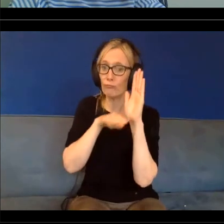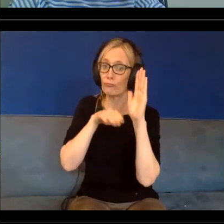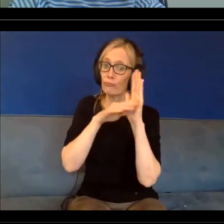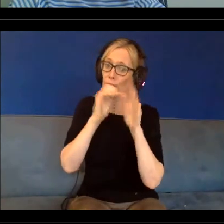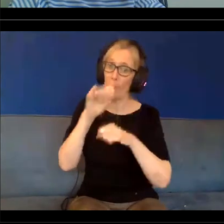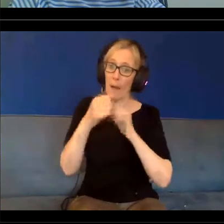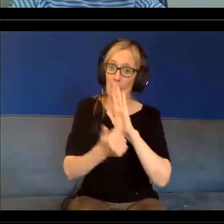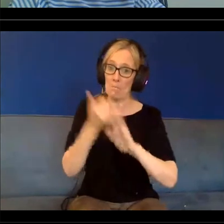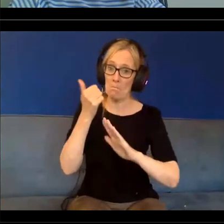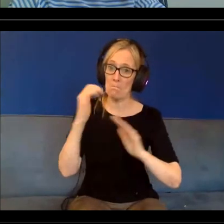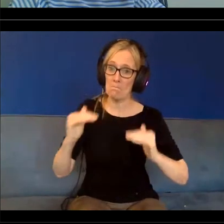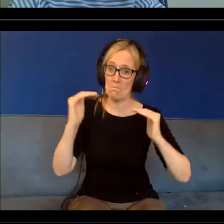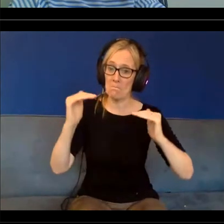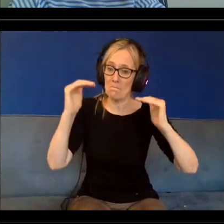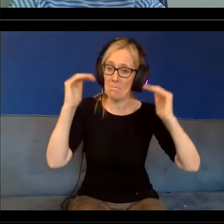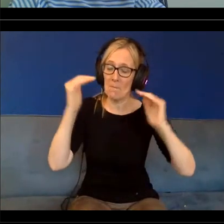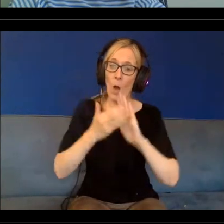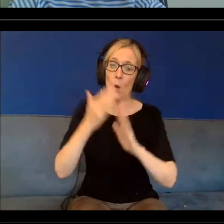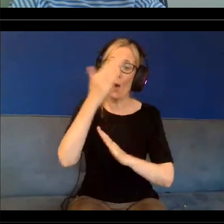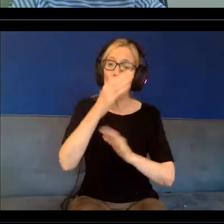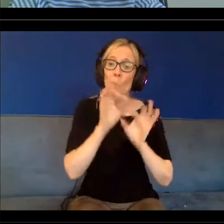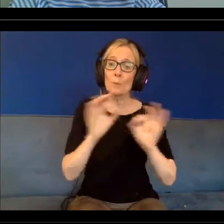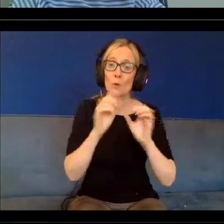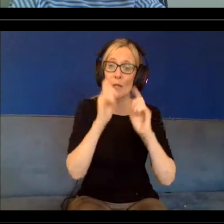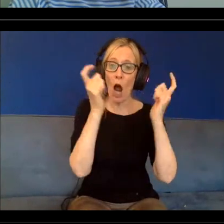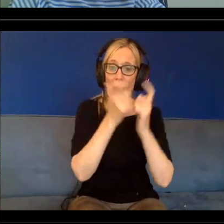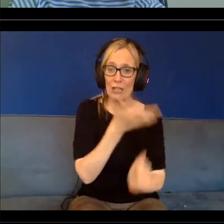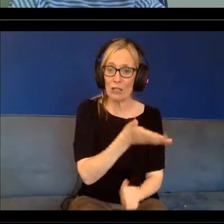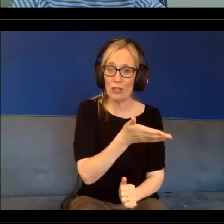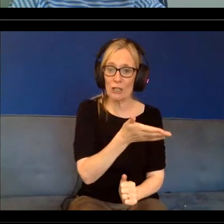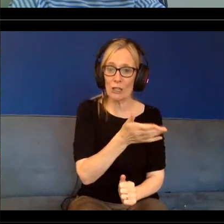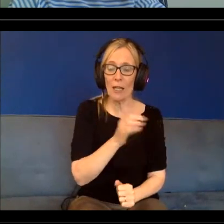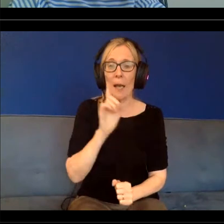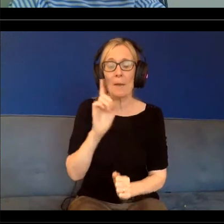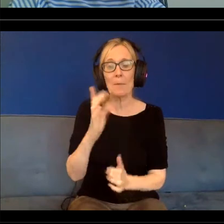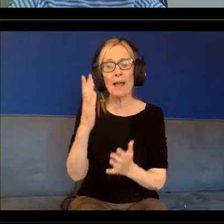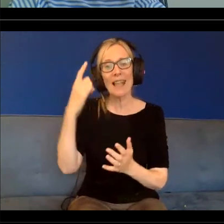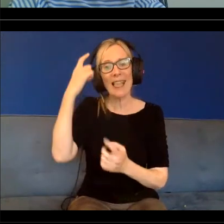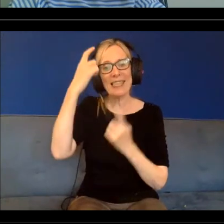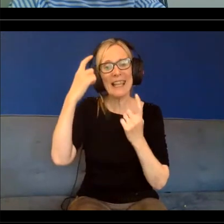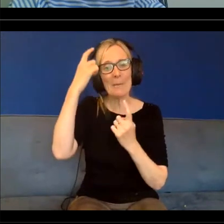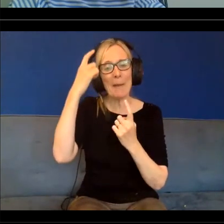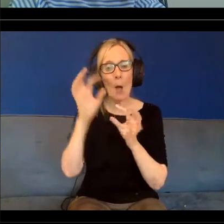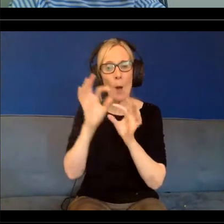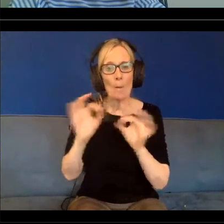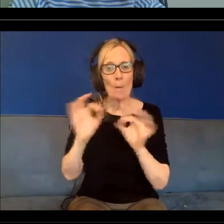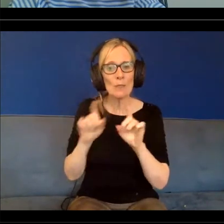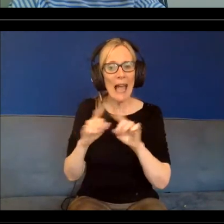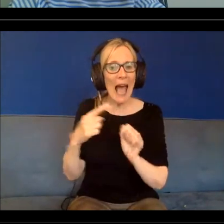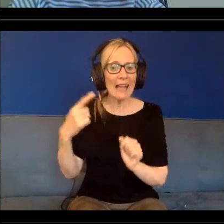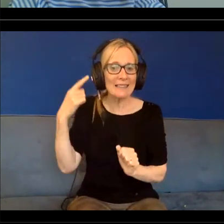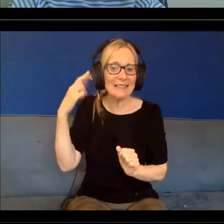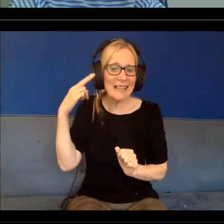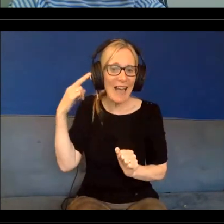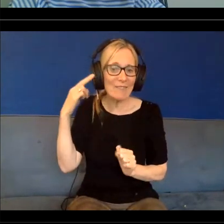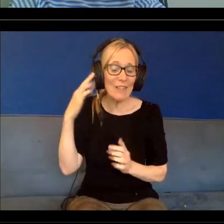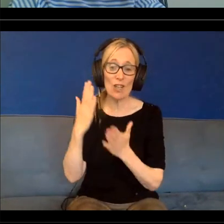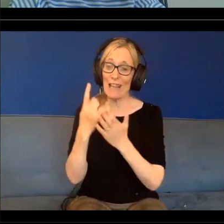The interesting thing about music and deafness, we only have just a sensory difference, which is the